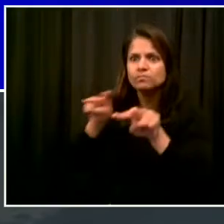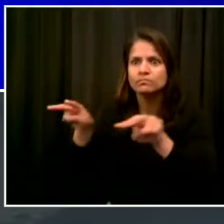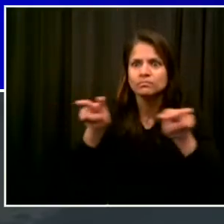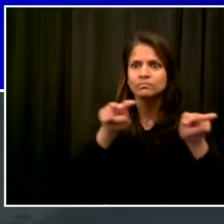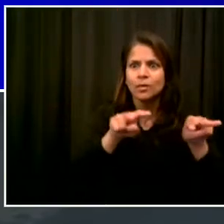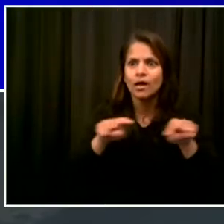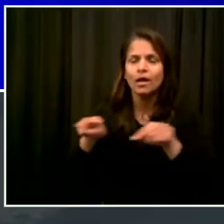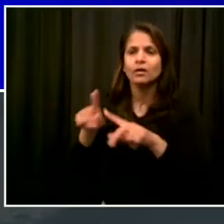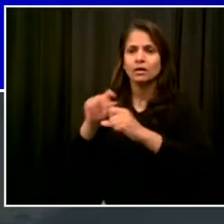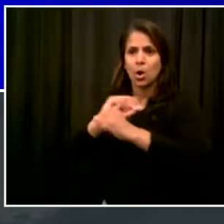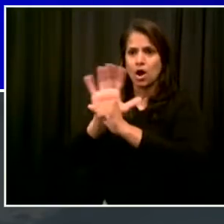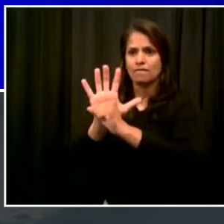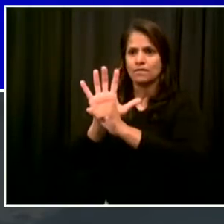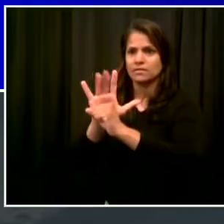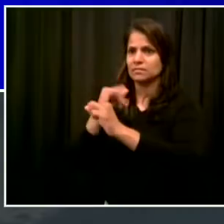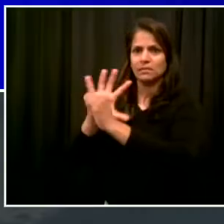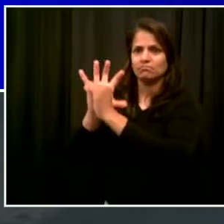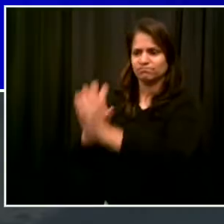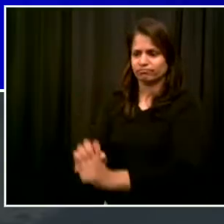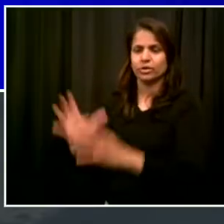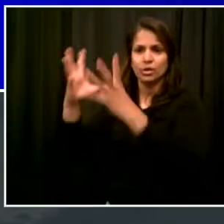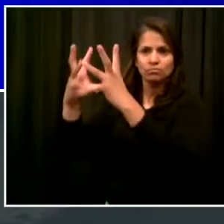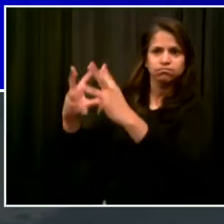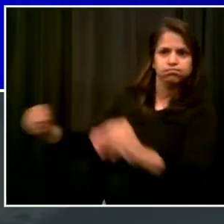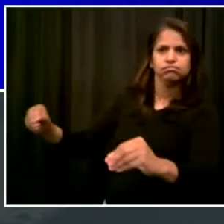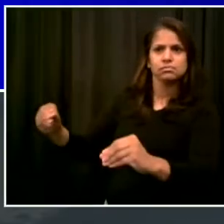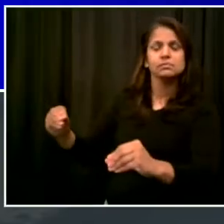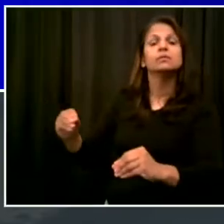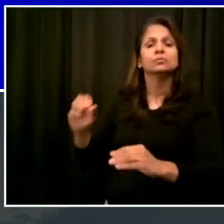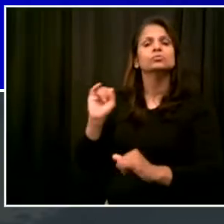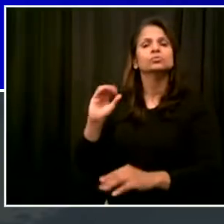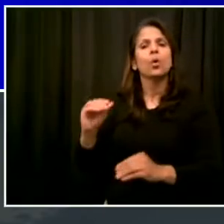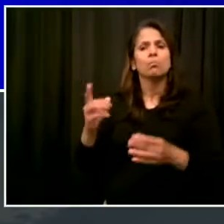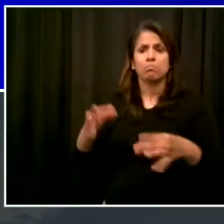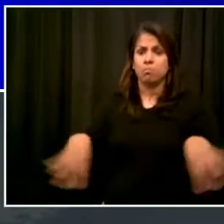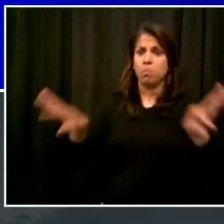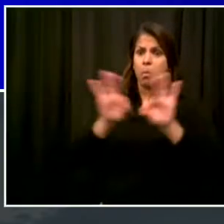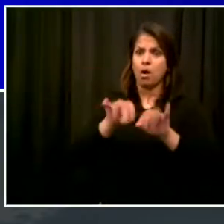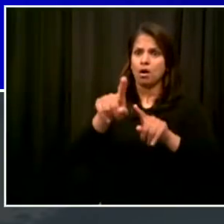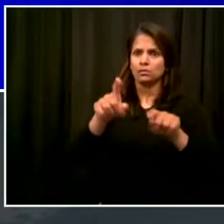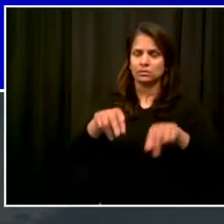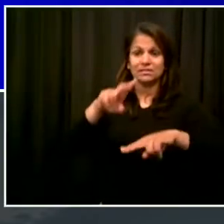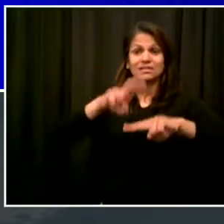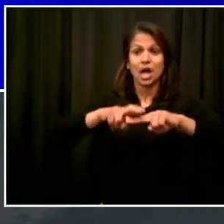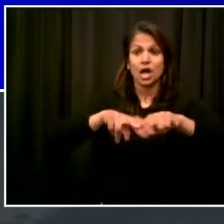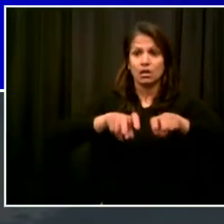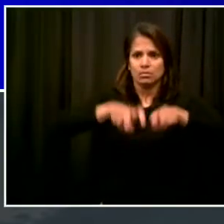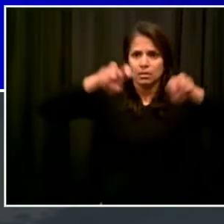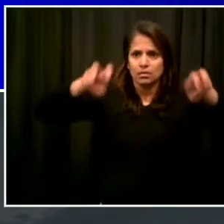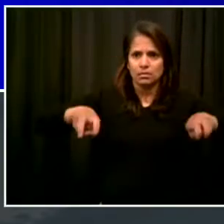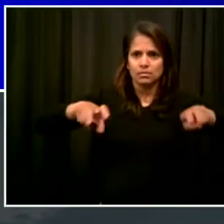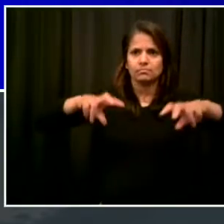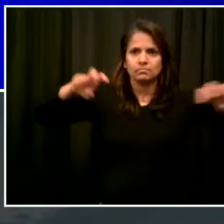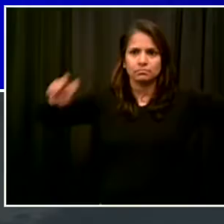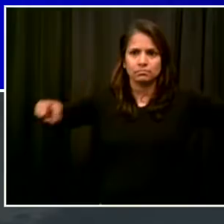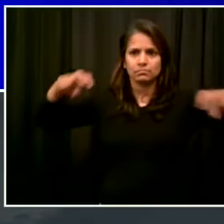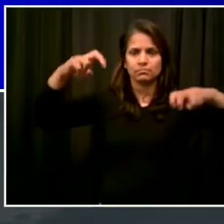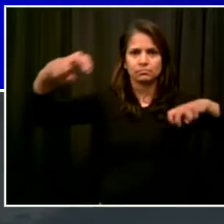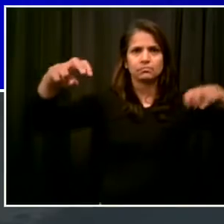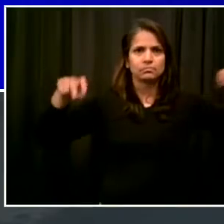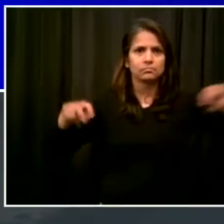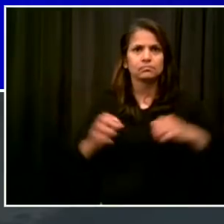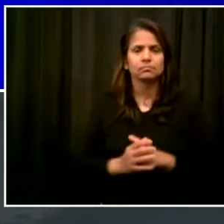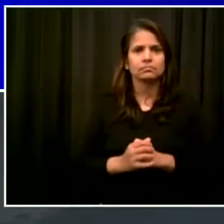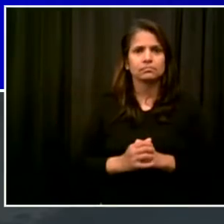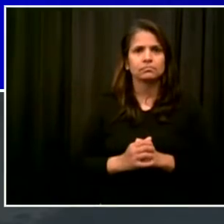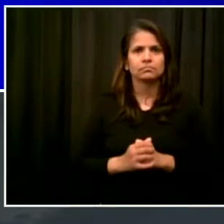through phase 1 so far very effectively. Phase 2 has begun great. The restaurants are opening outdoors because of you. Now the beaches are opening